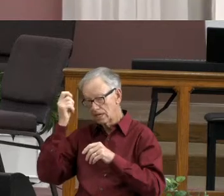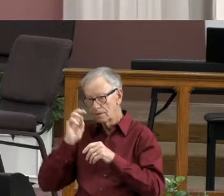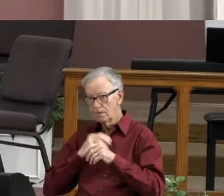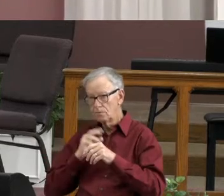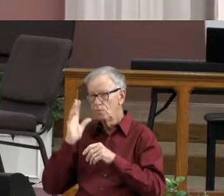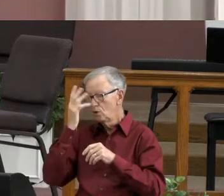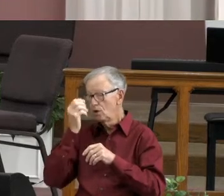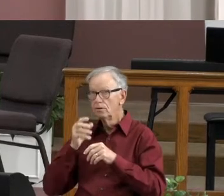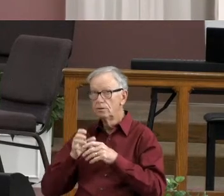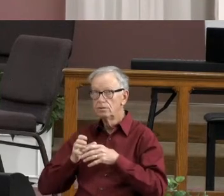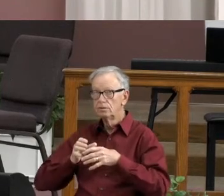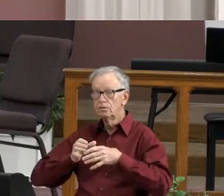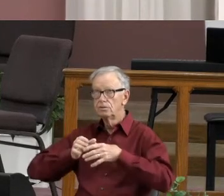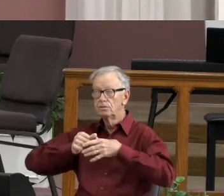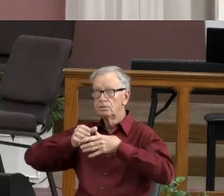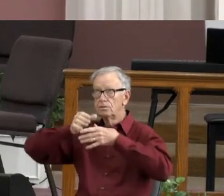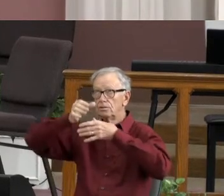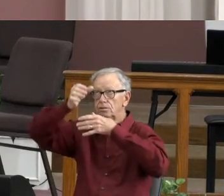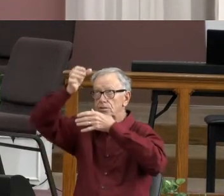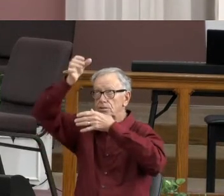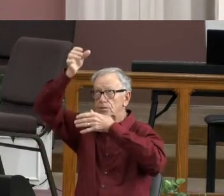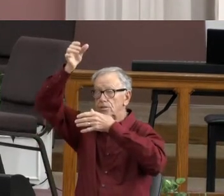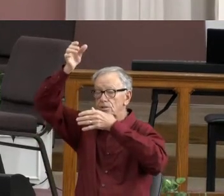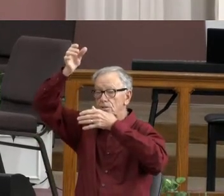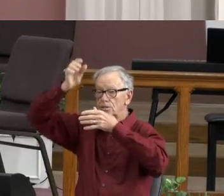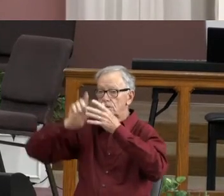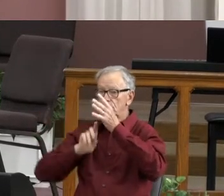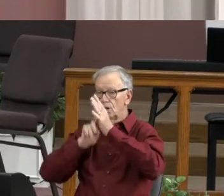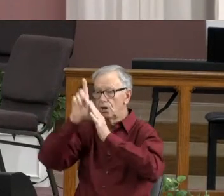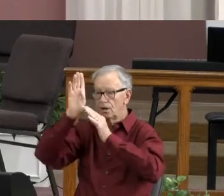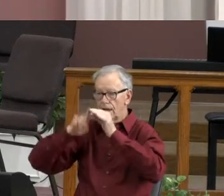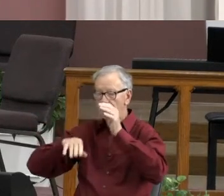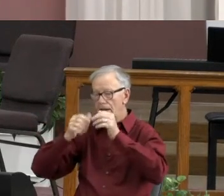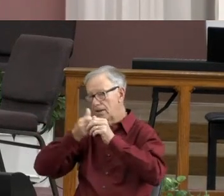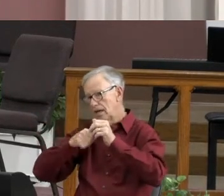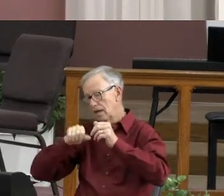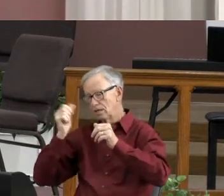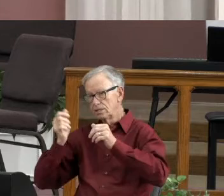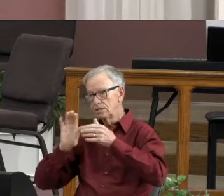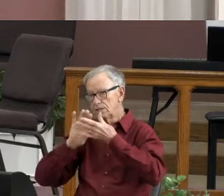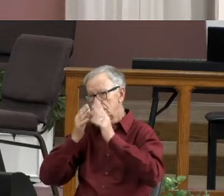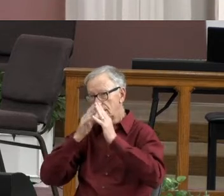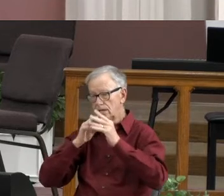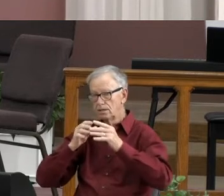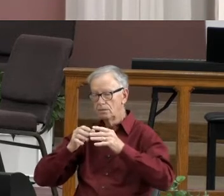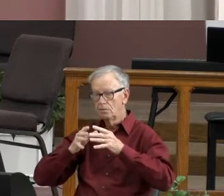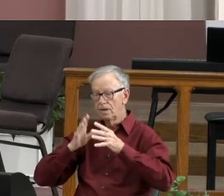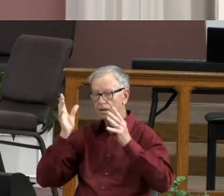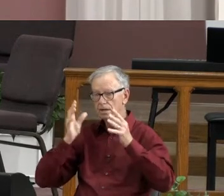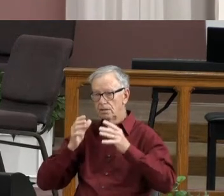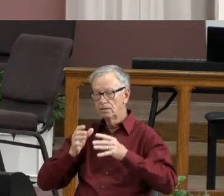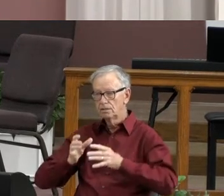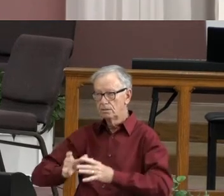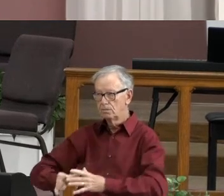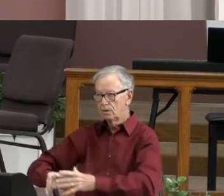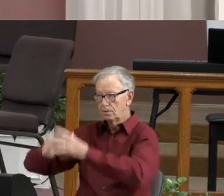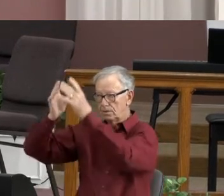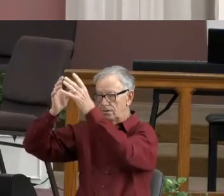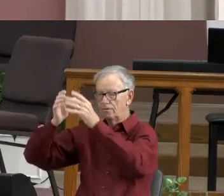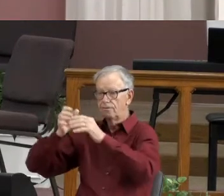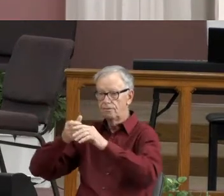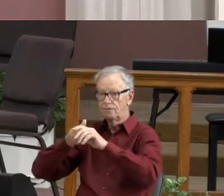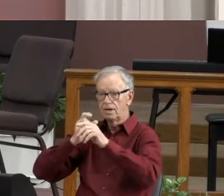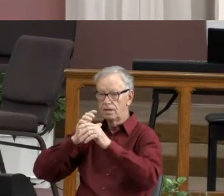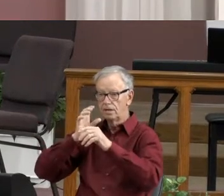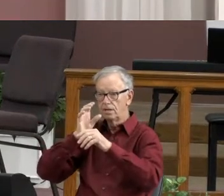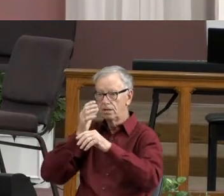beautiful spire standing taller than just about anything else in town, or big pillars across the front. Not because